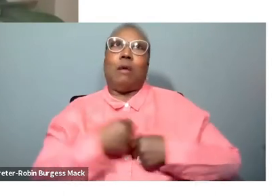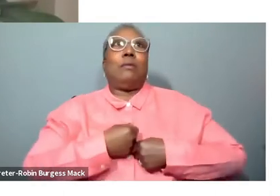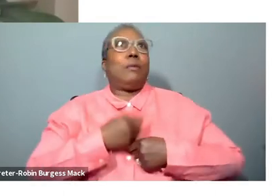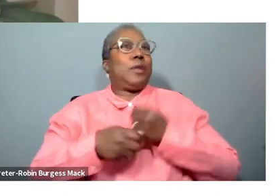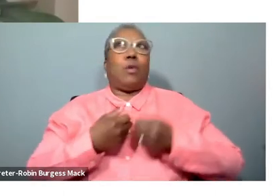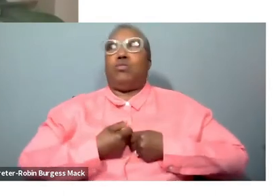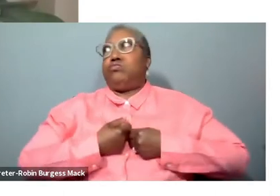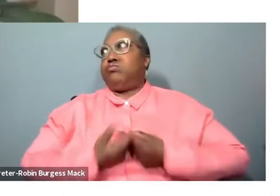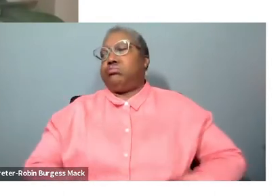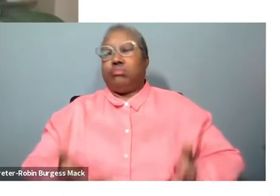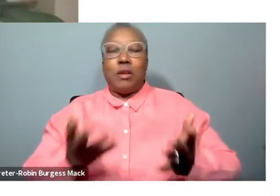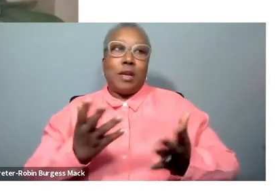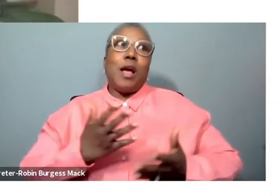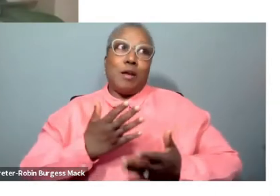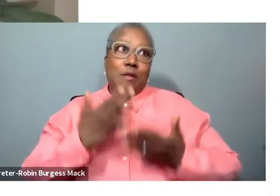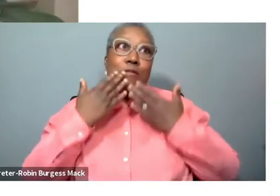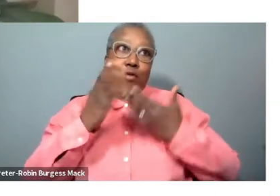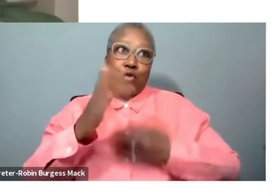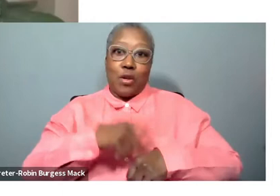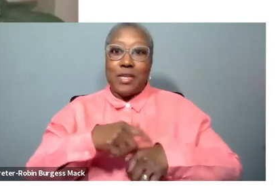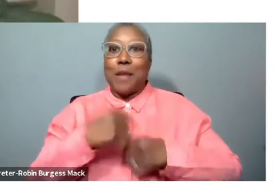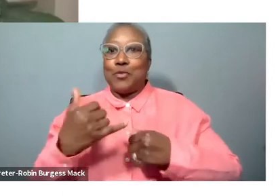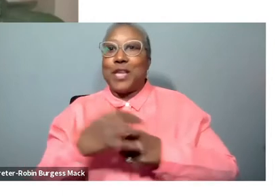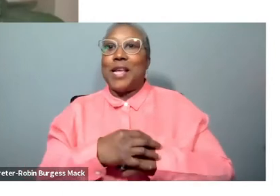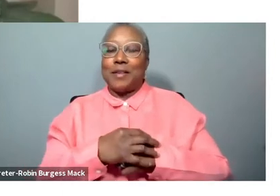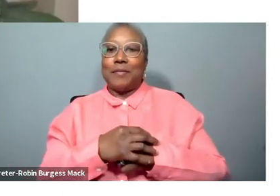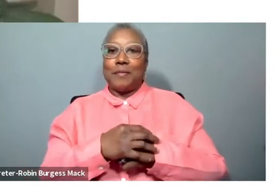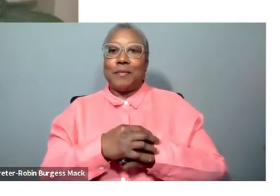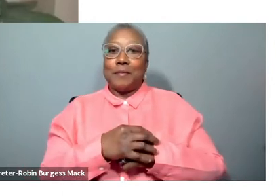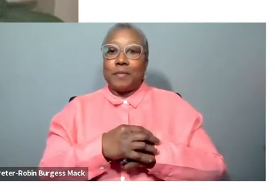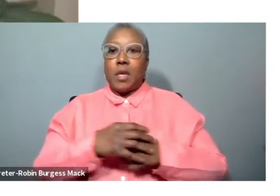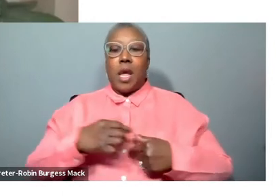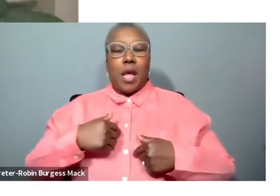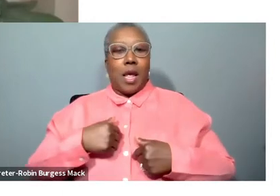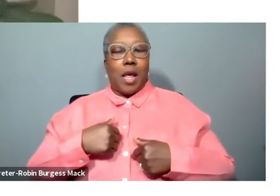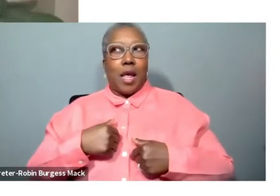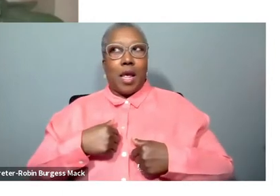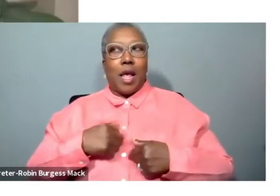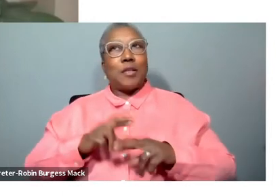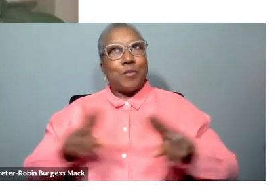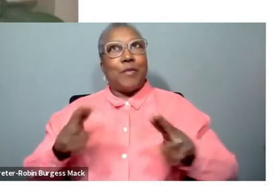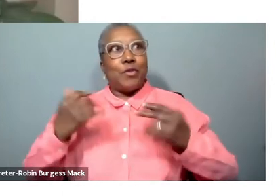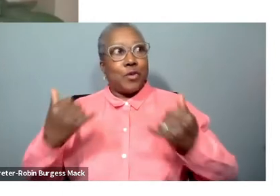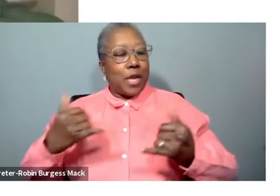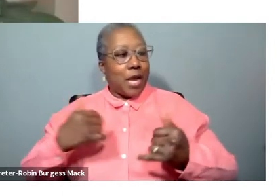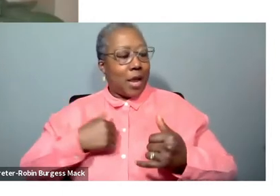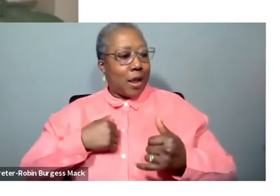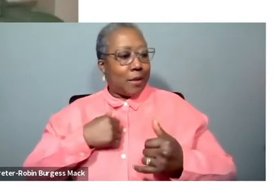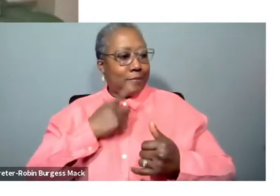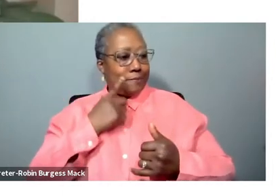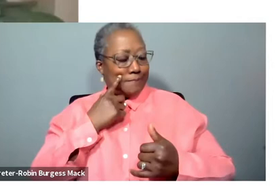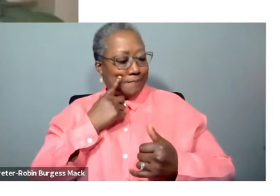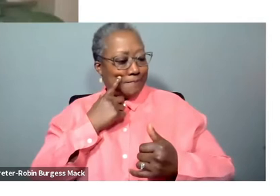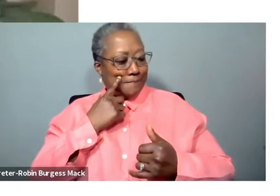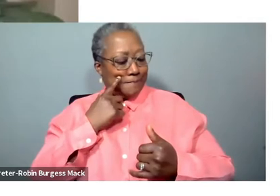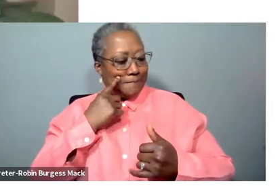year, and I'm really grateful for your time today. When I was preparing for today, I found myself